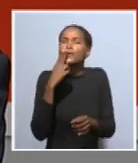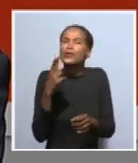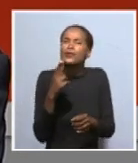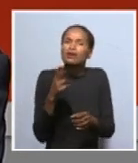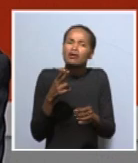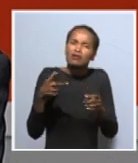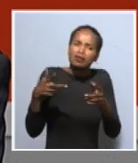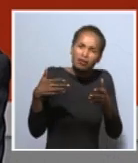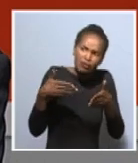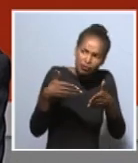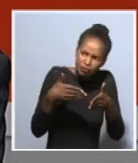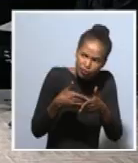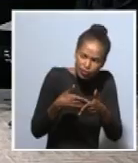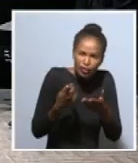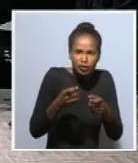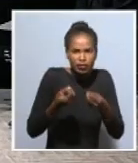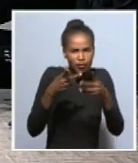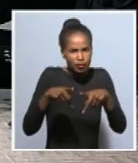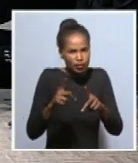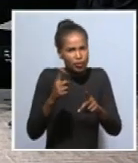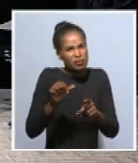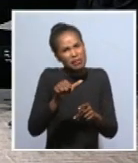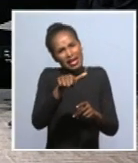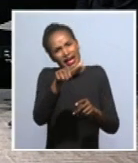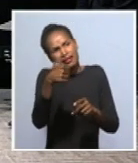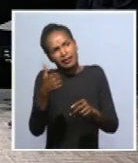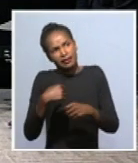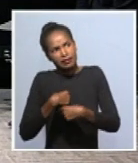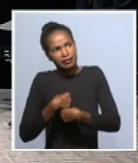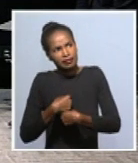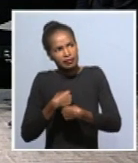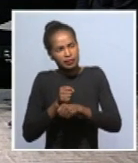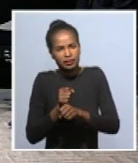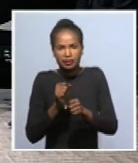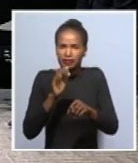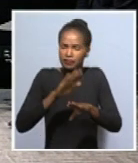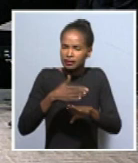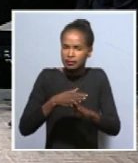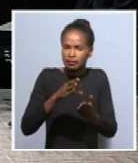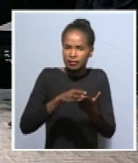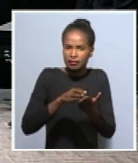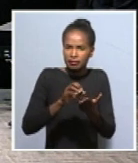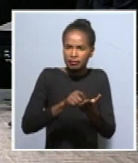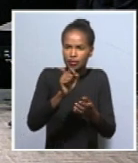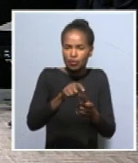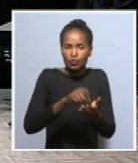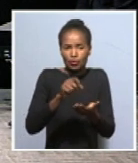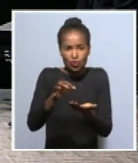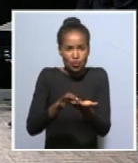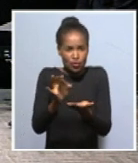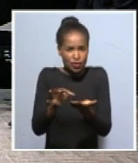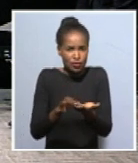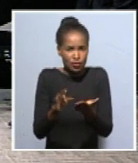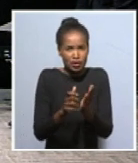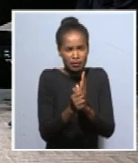you for the question. As I said at the beginning, we should at this point in time